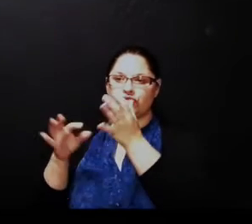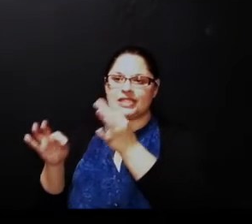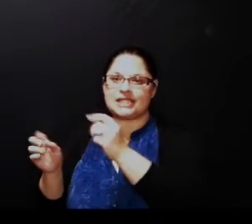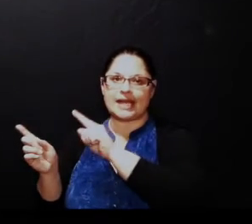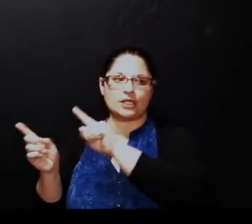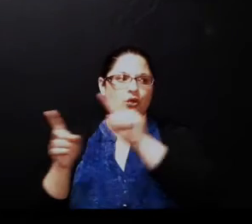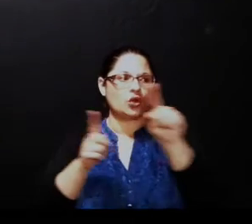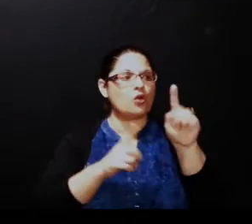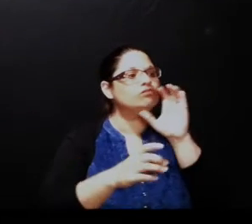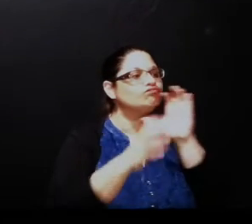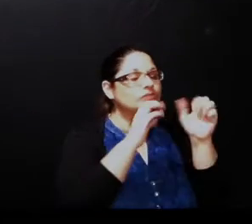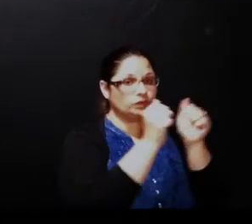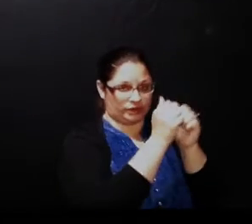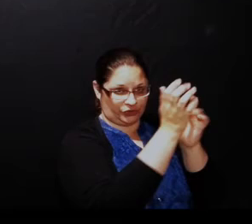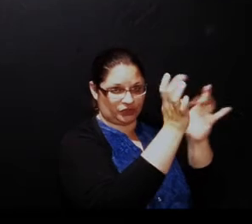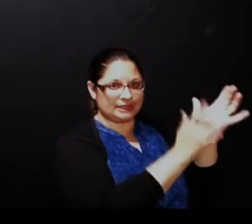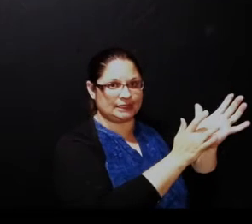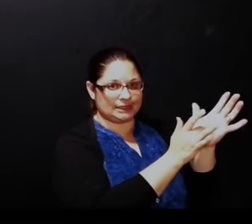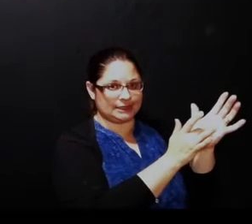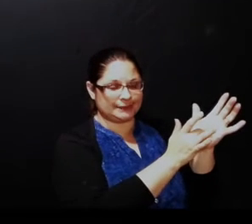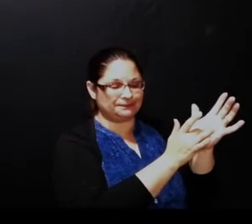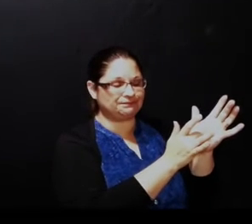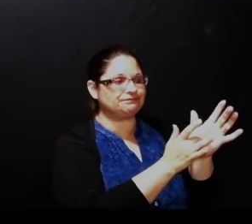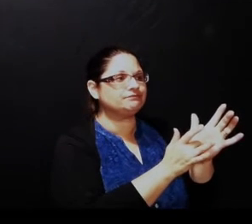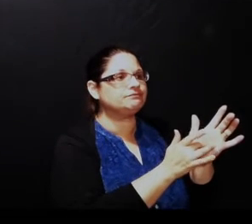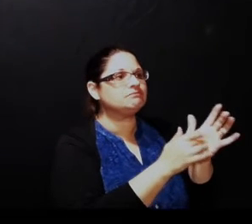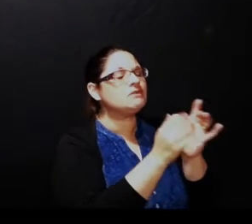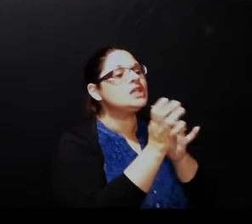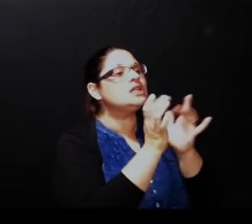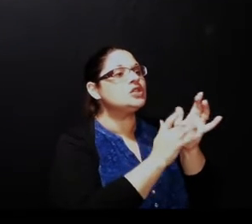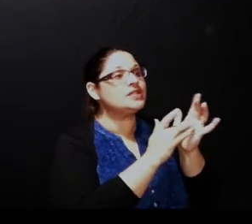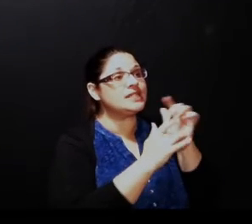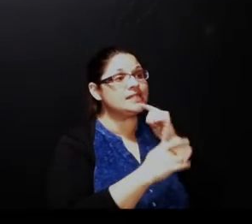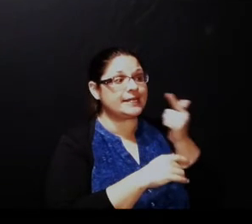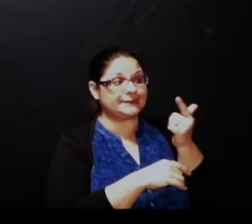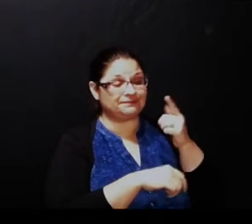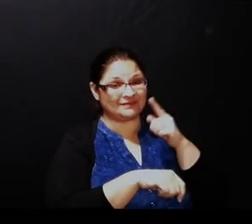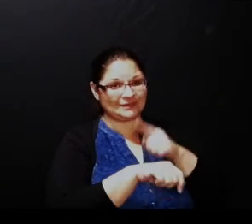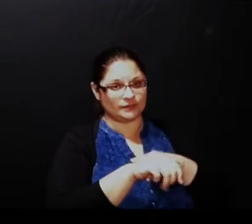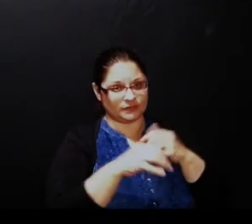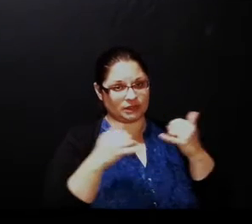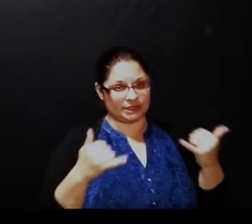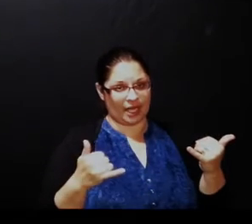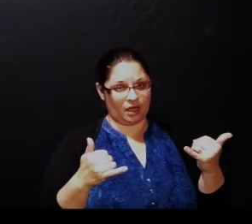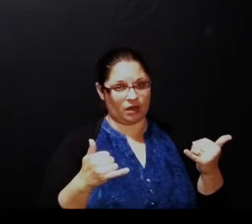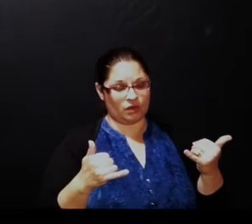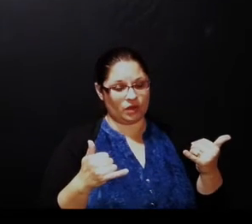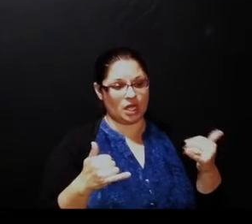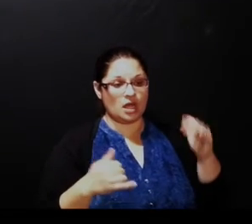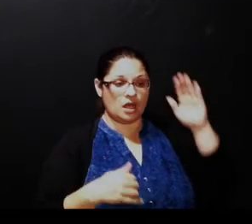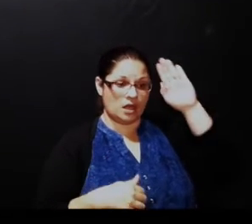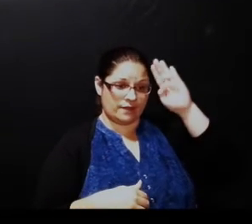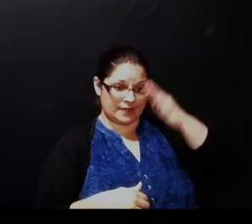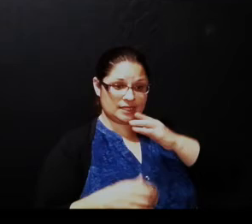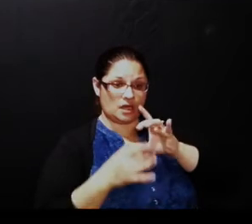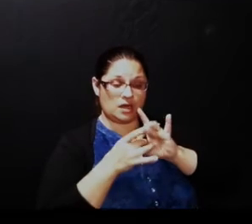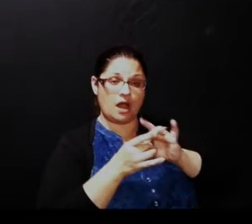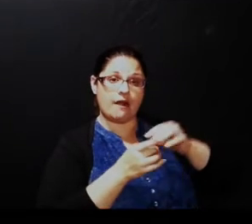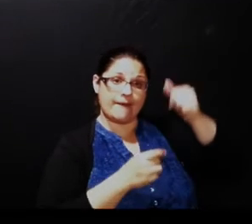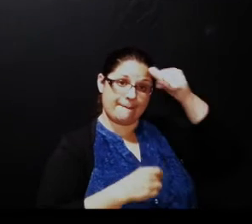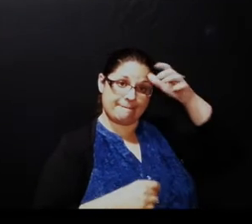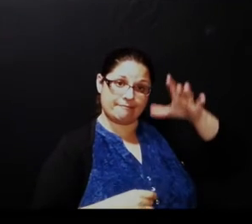them, saying, 'The hour is come that the Son of Man should be